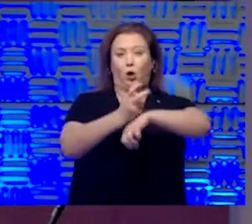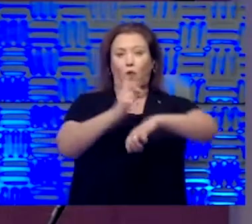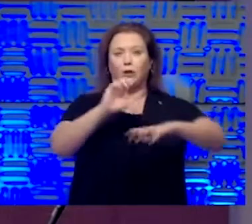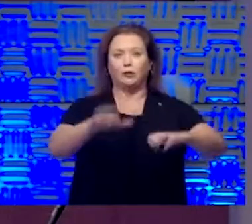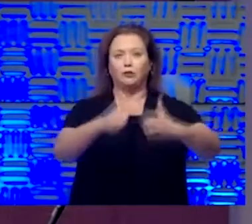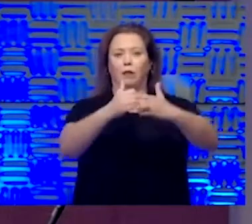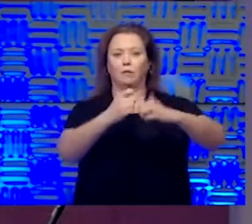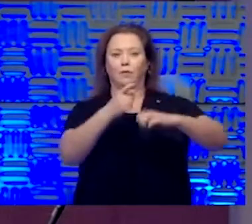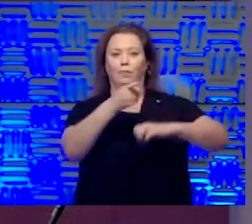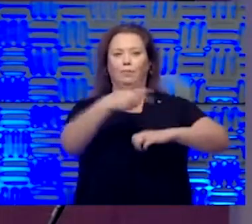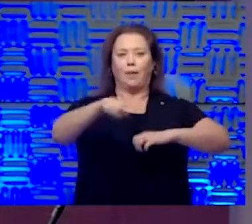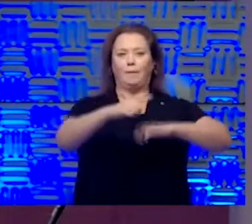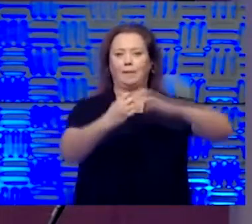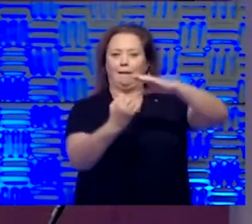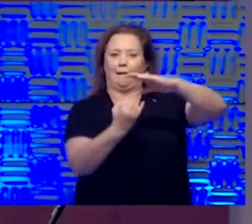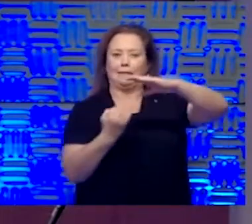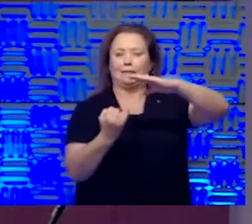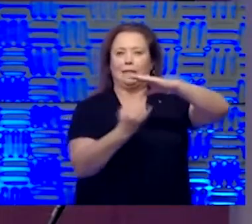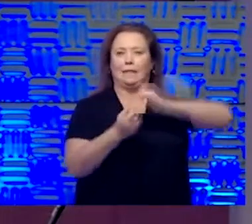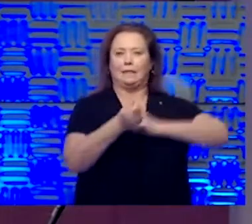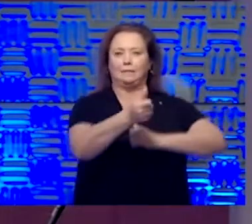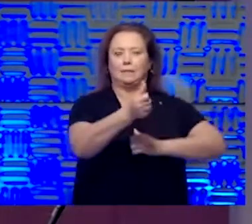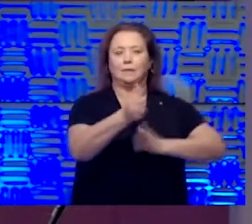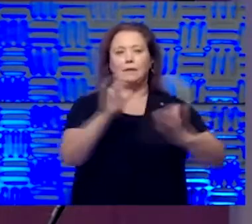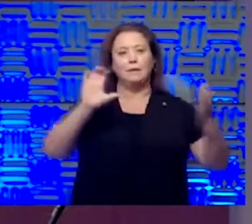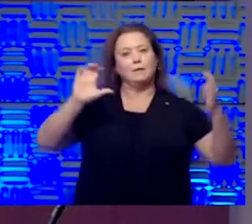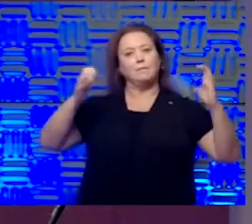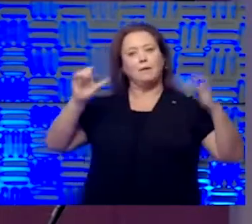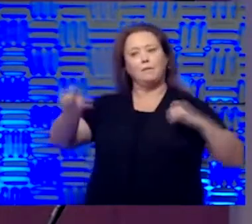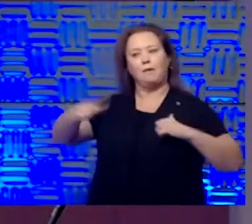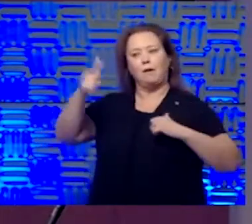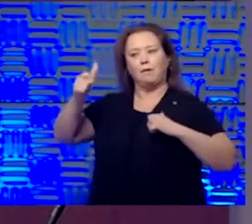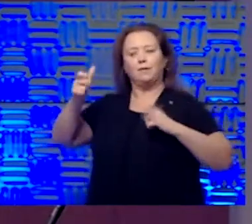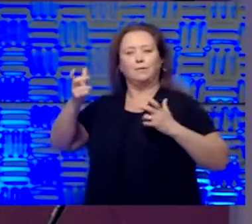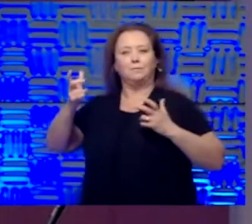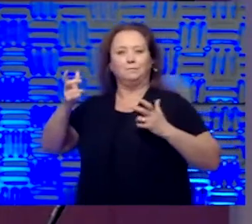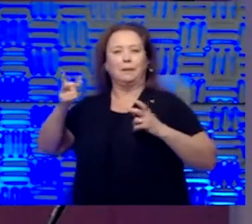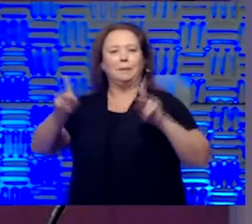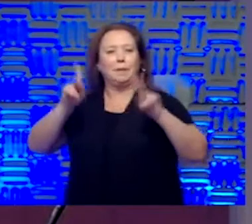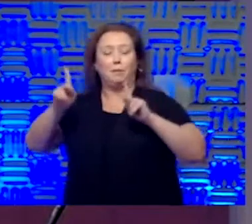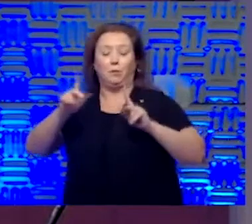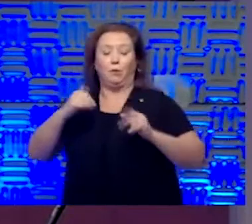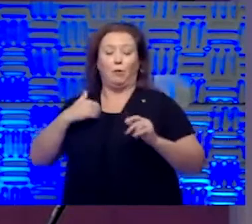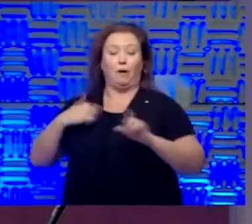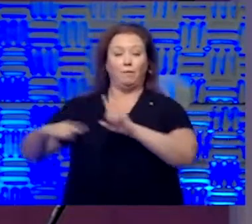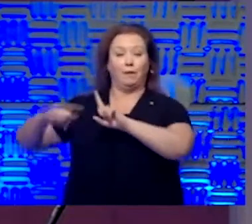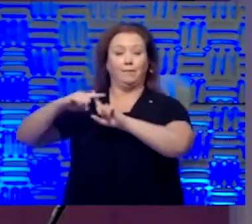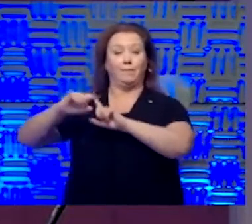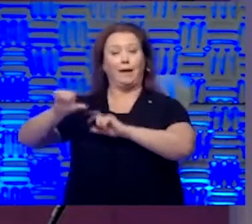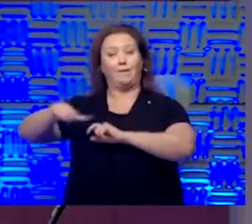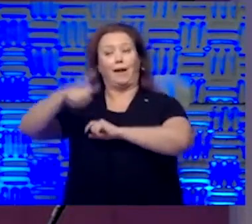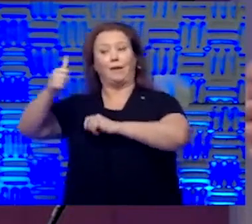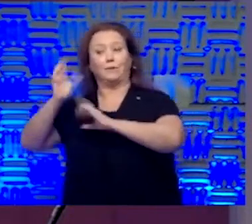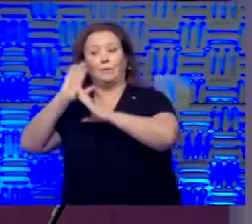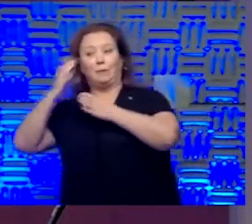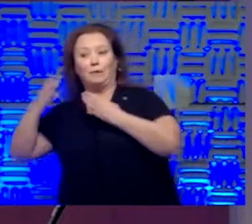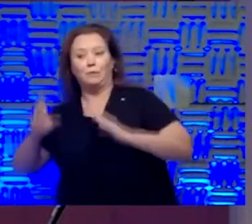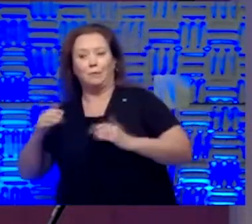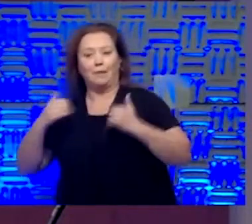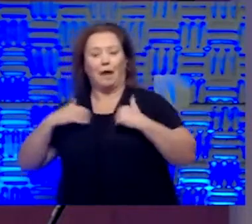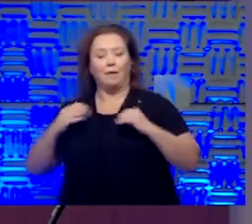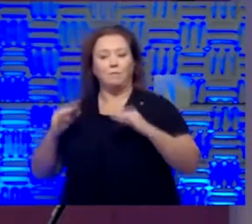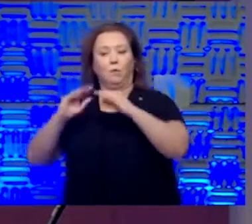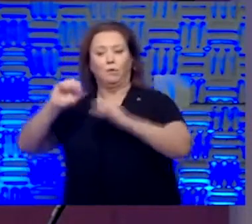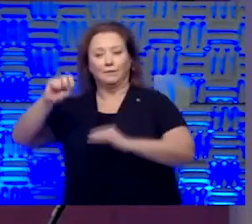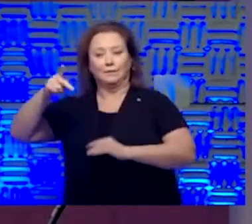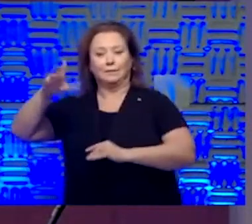etc., versus someone else who's not so disadvantaged, where they have an extra bedroom, they have other ways in which